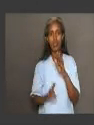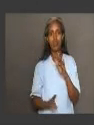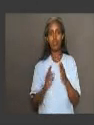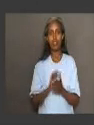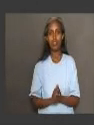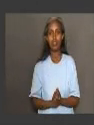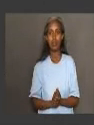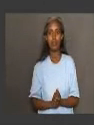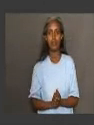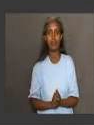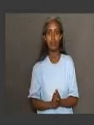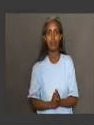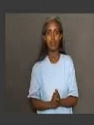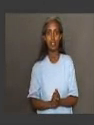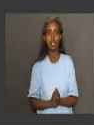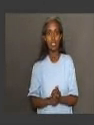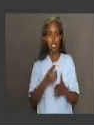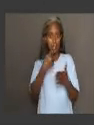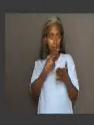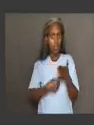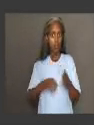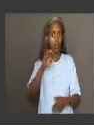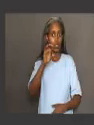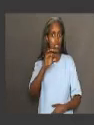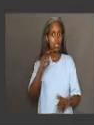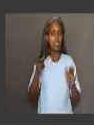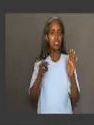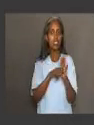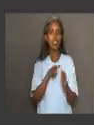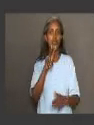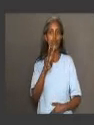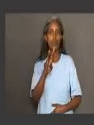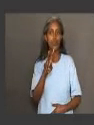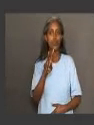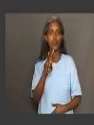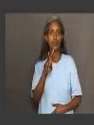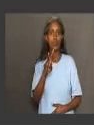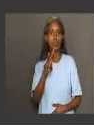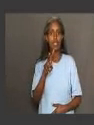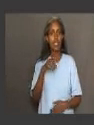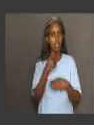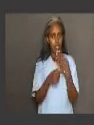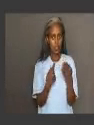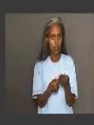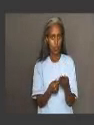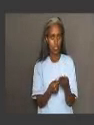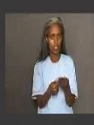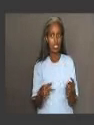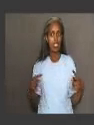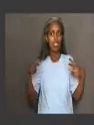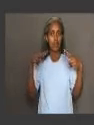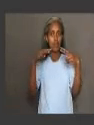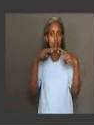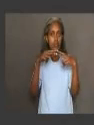open downward. The value of c is negative 2.